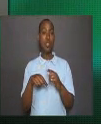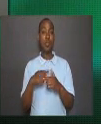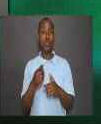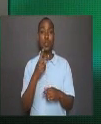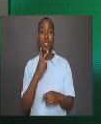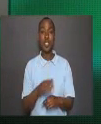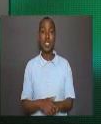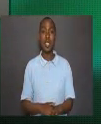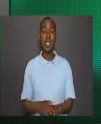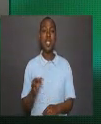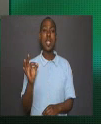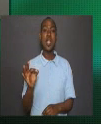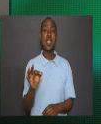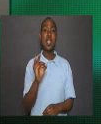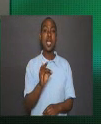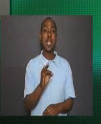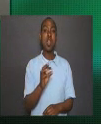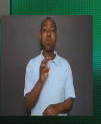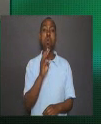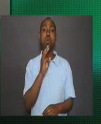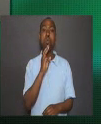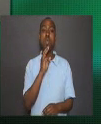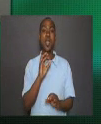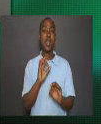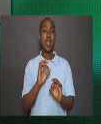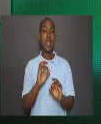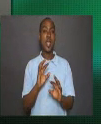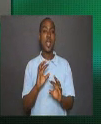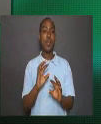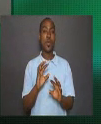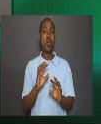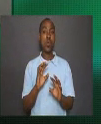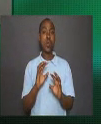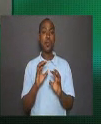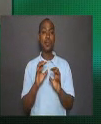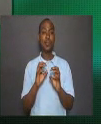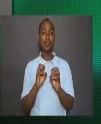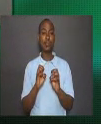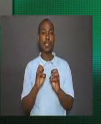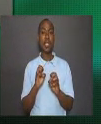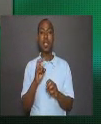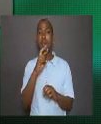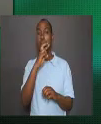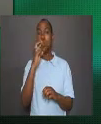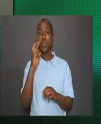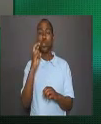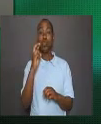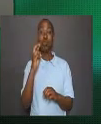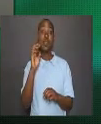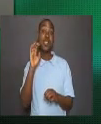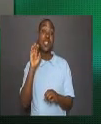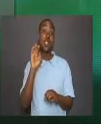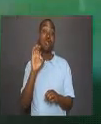The plant that is not watered will shrivel because it has lost its turgor pressure.